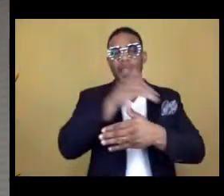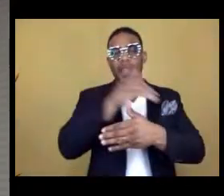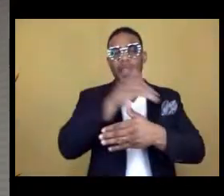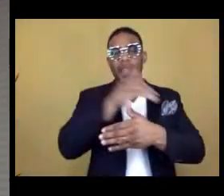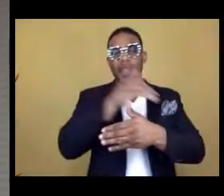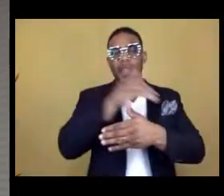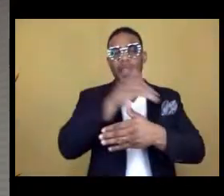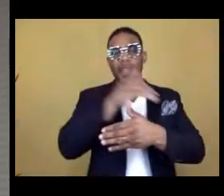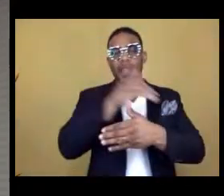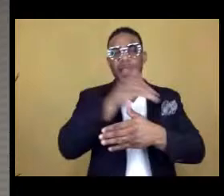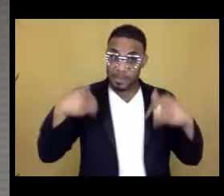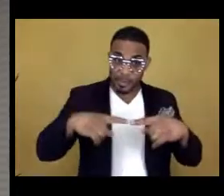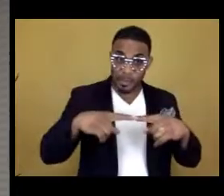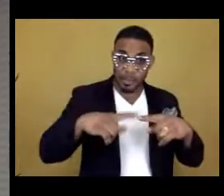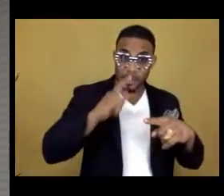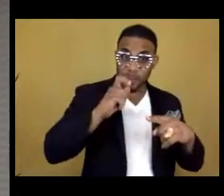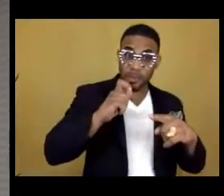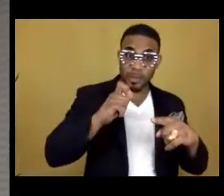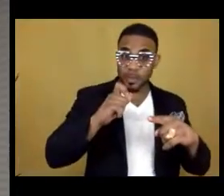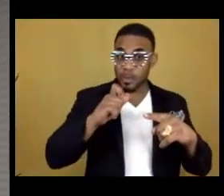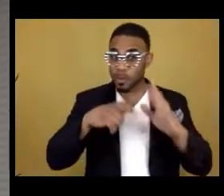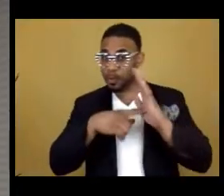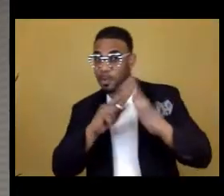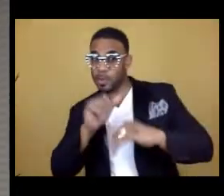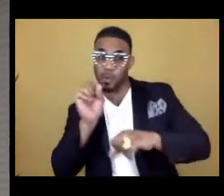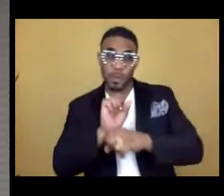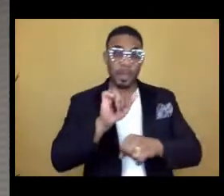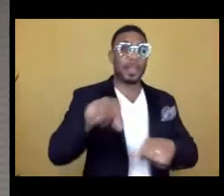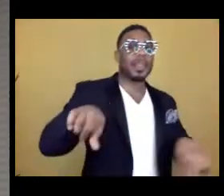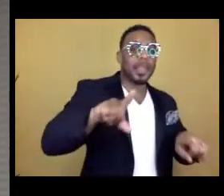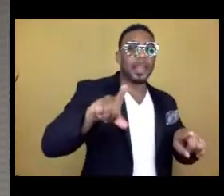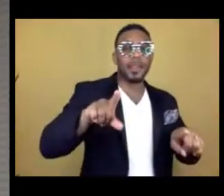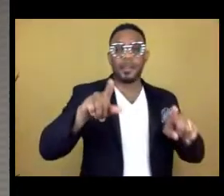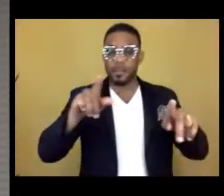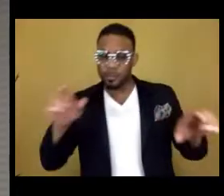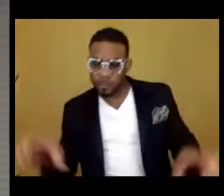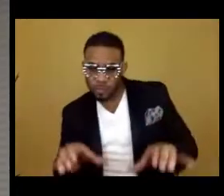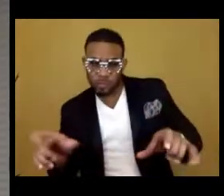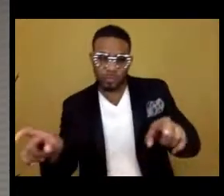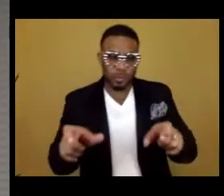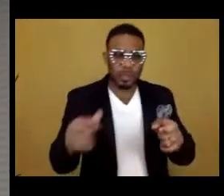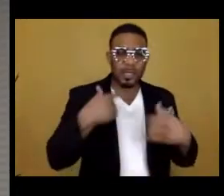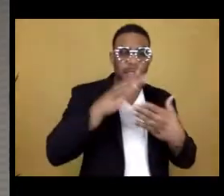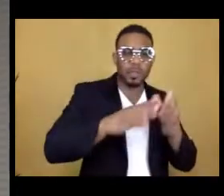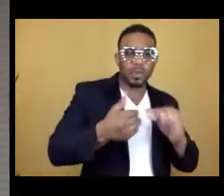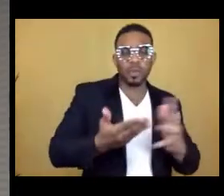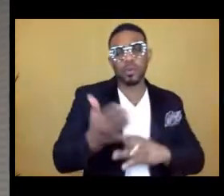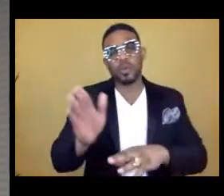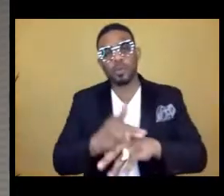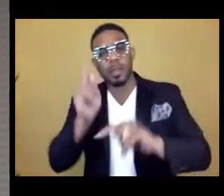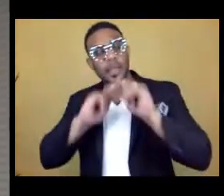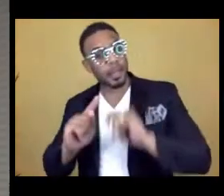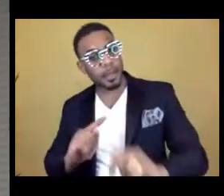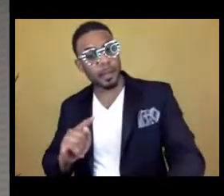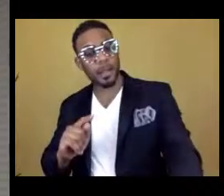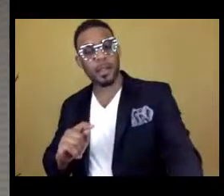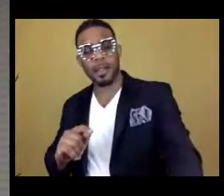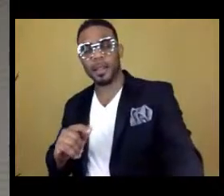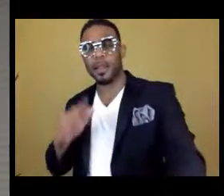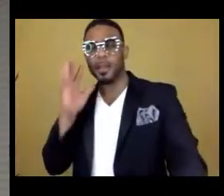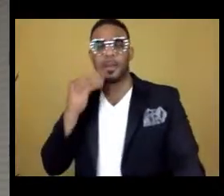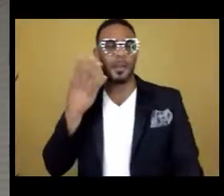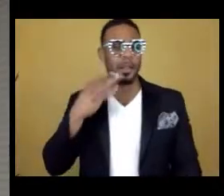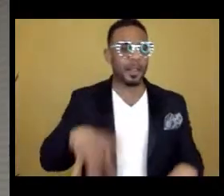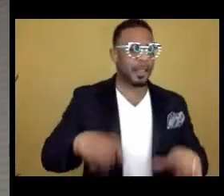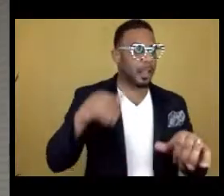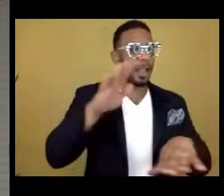They're going to teach us and they're going to premiere some work that they have curated and tell stories through the musical theater canon. What a journey they will